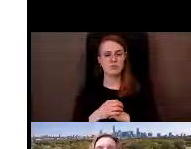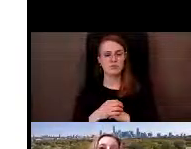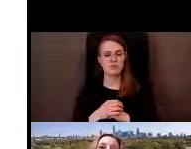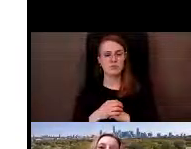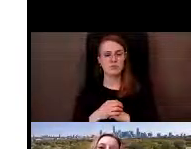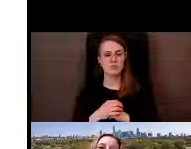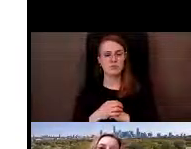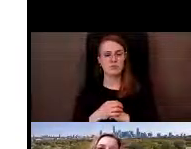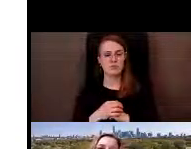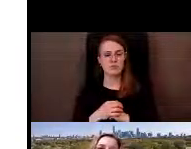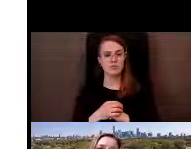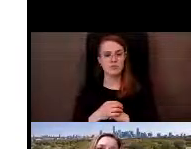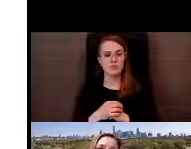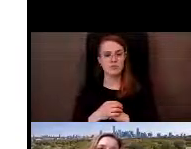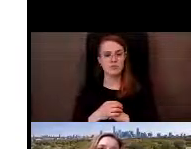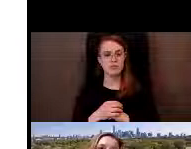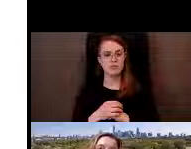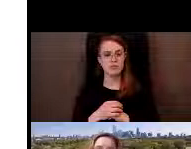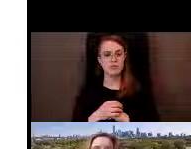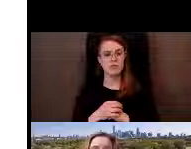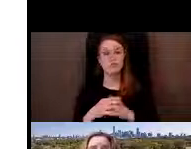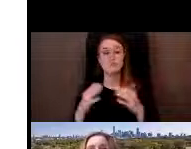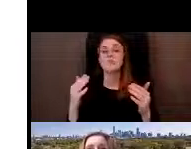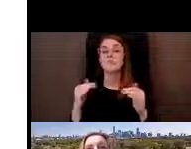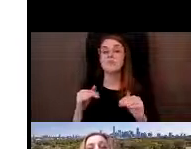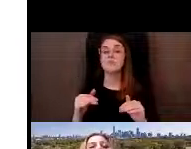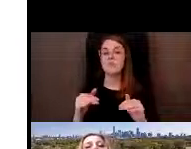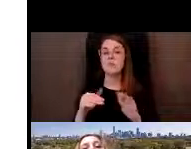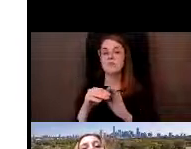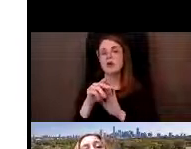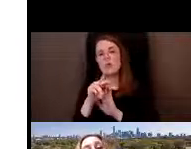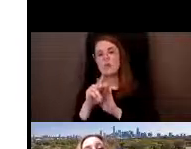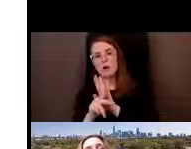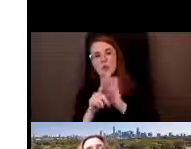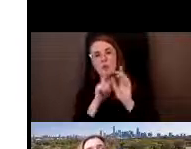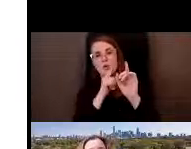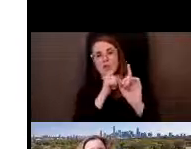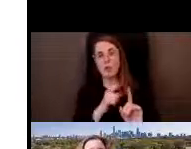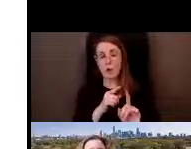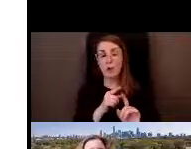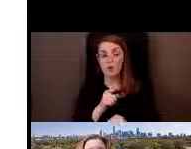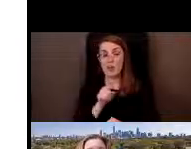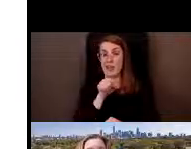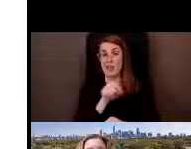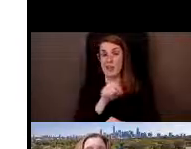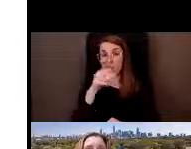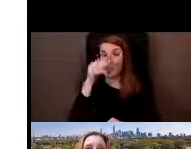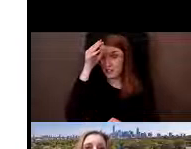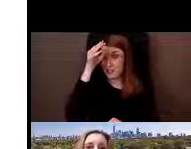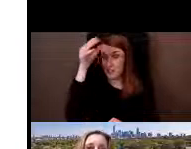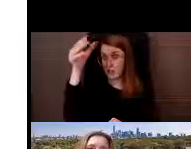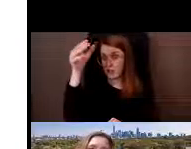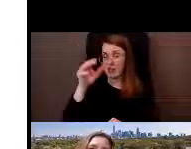So we have the guiding principles and goals question again. How well do you feel this concept or